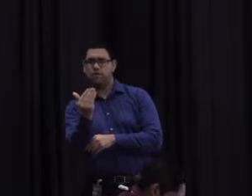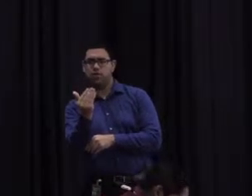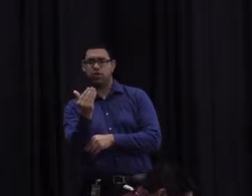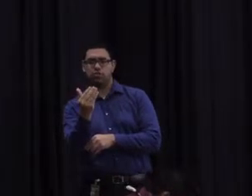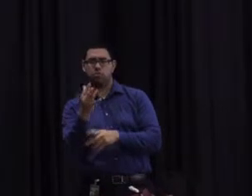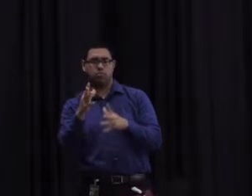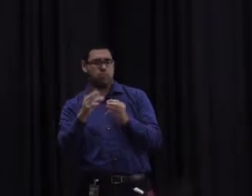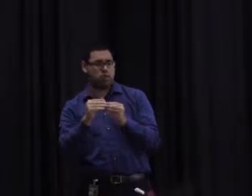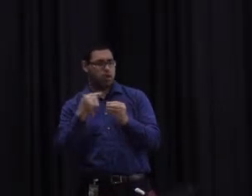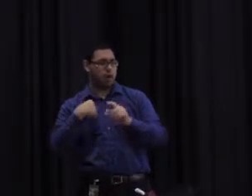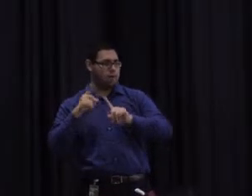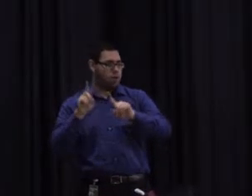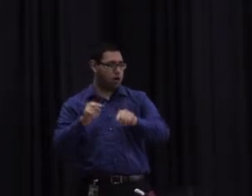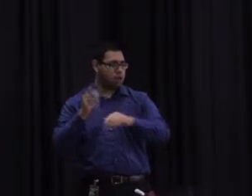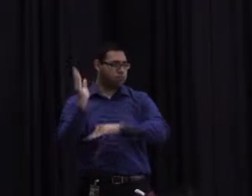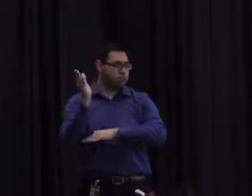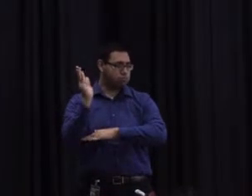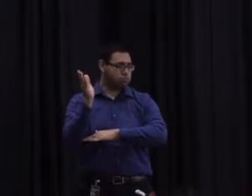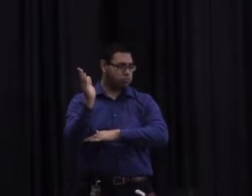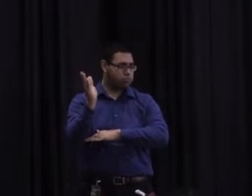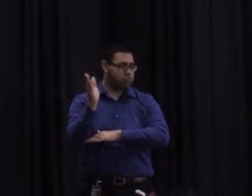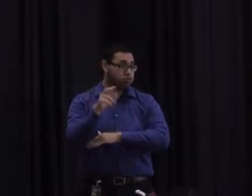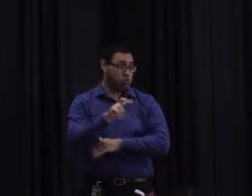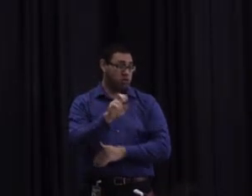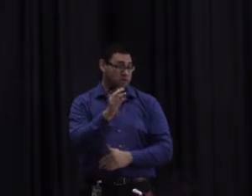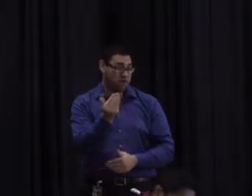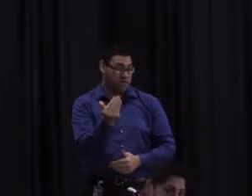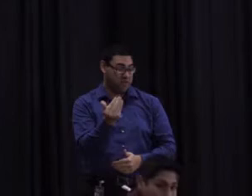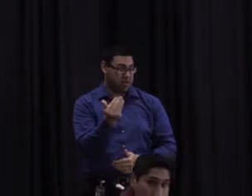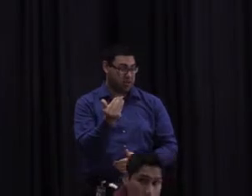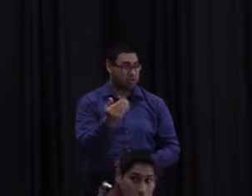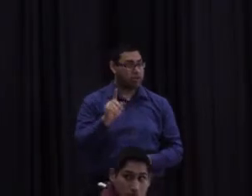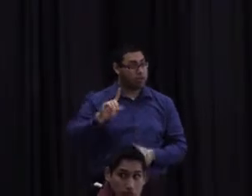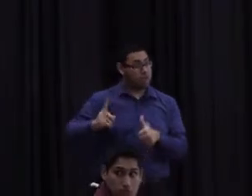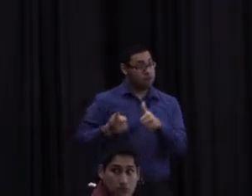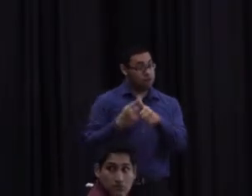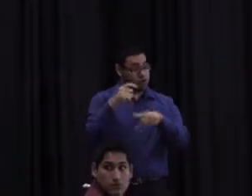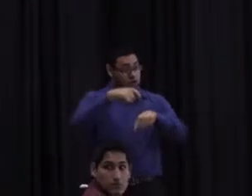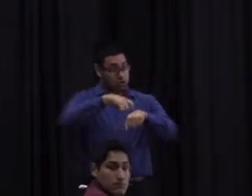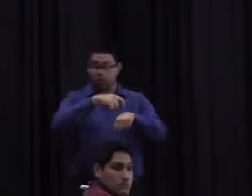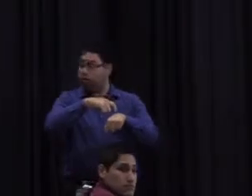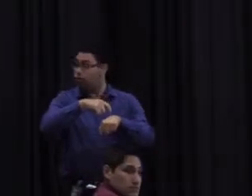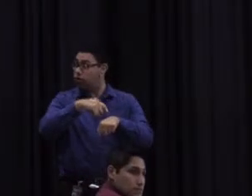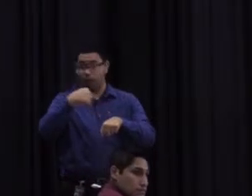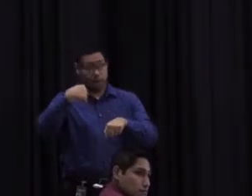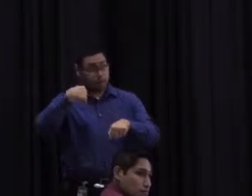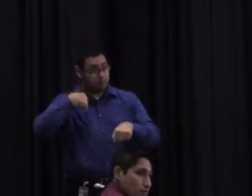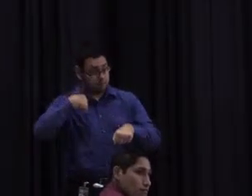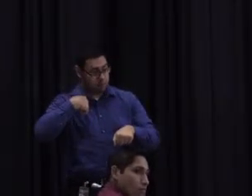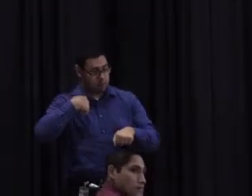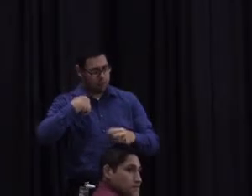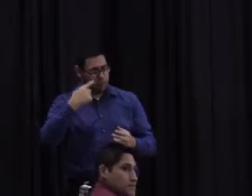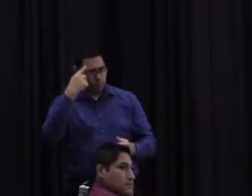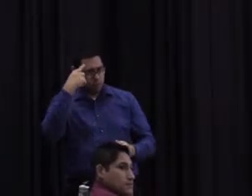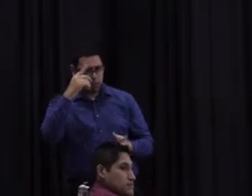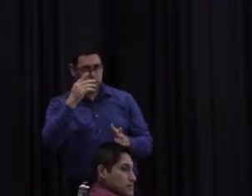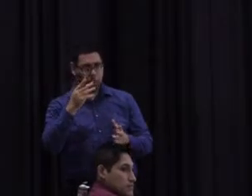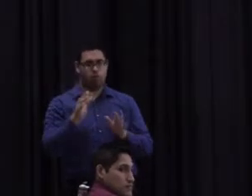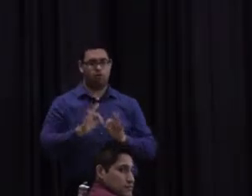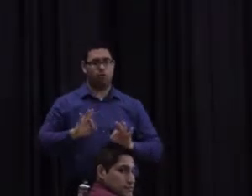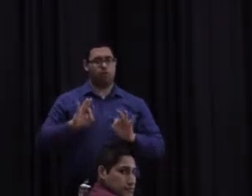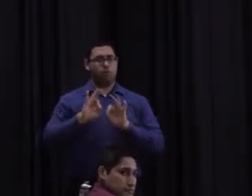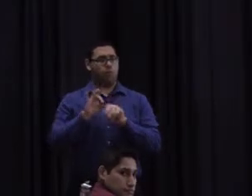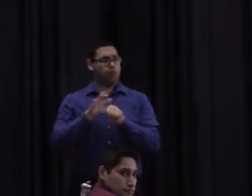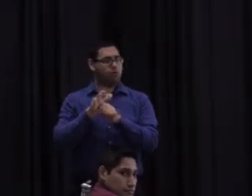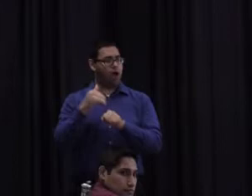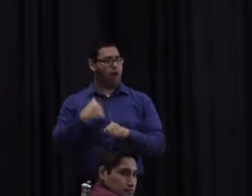conference presentation. And this is the first time that I have been, I guess, important enough to have